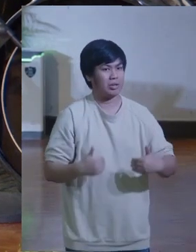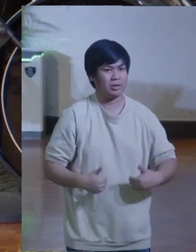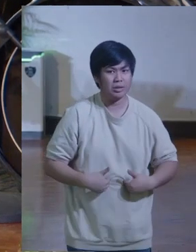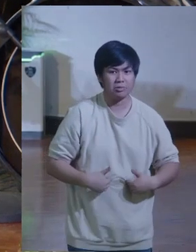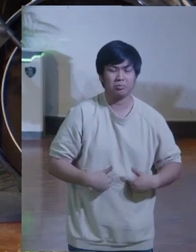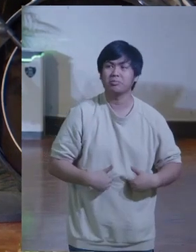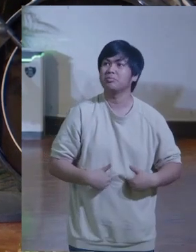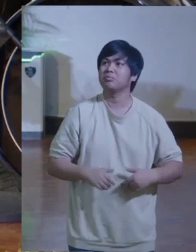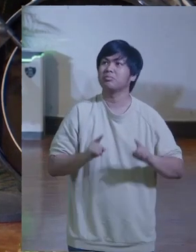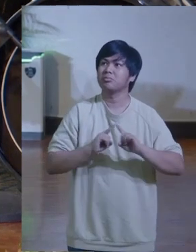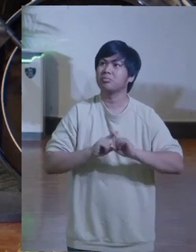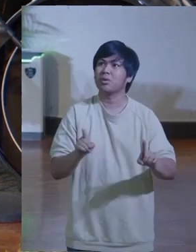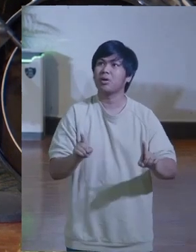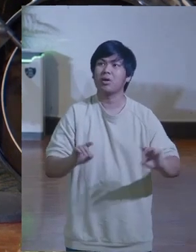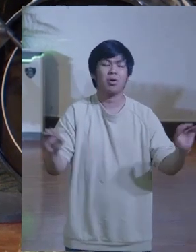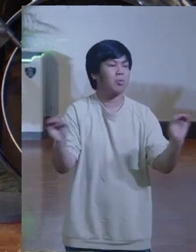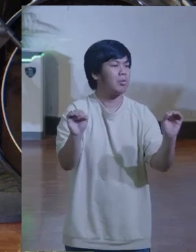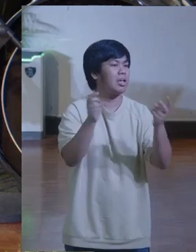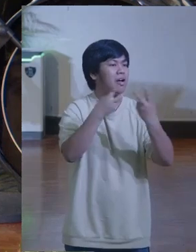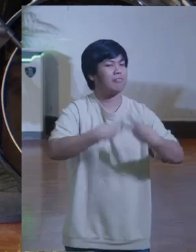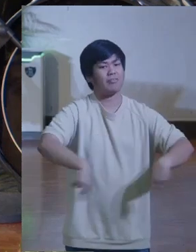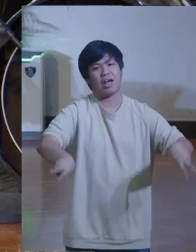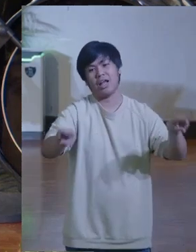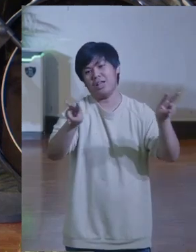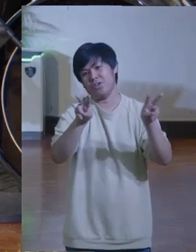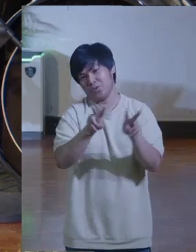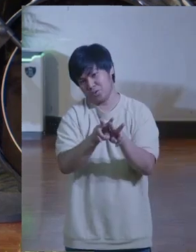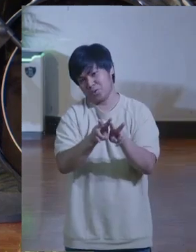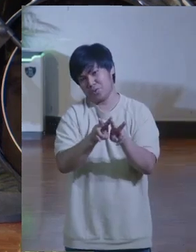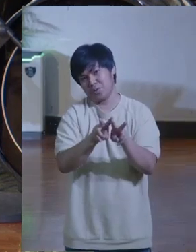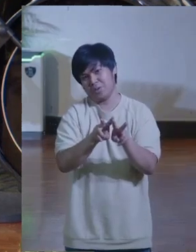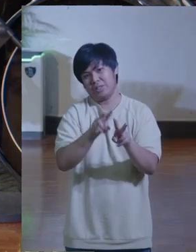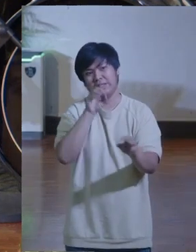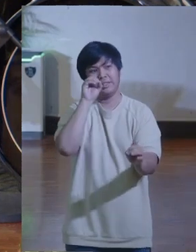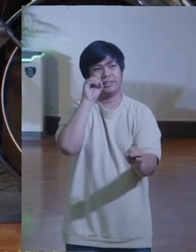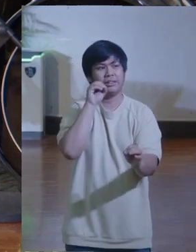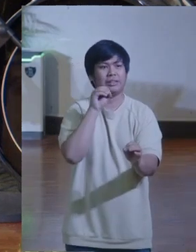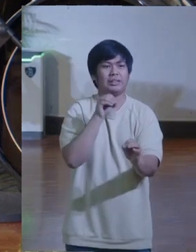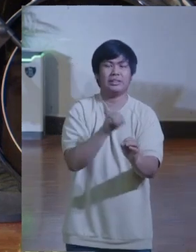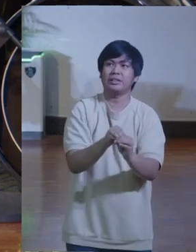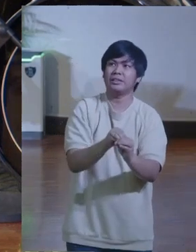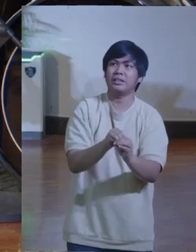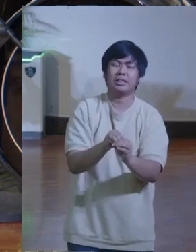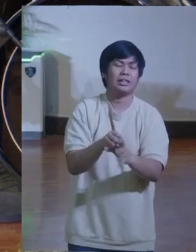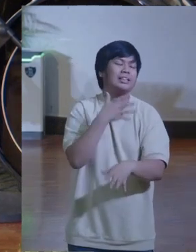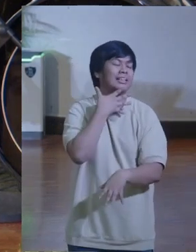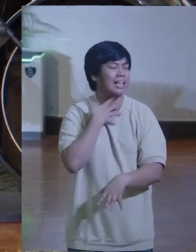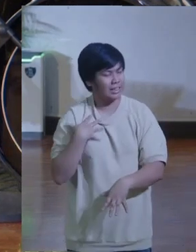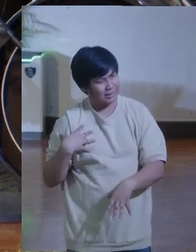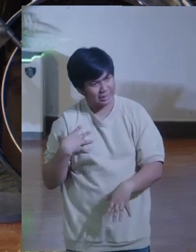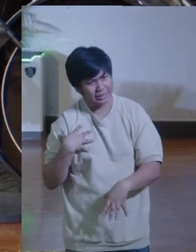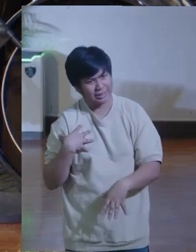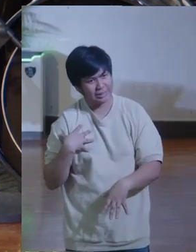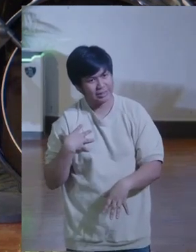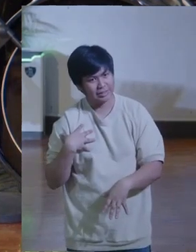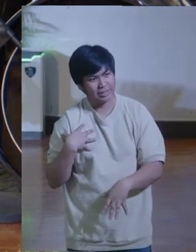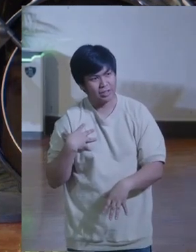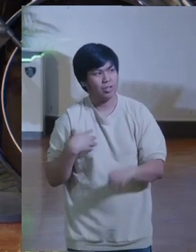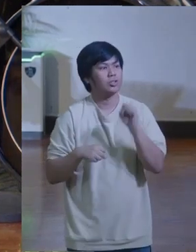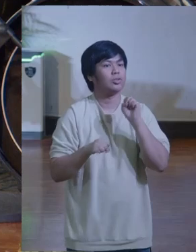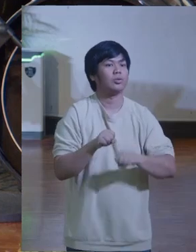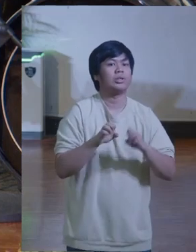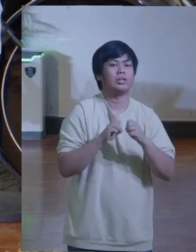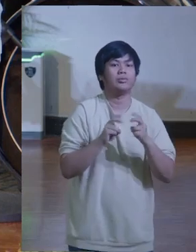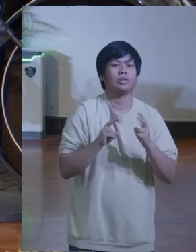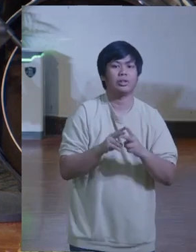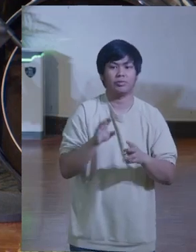but they are of no value in stopping the indulgence of the flesh. Wala po siyang